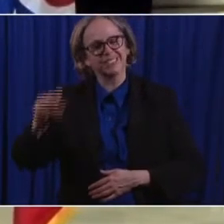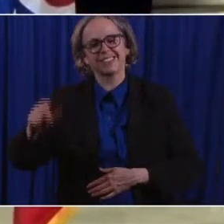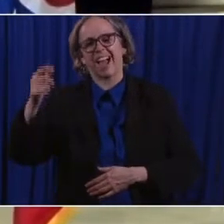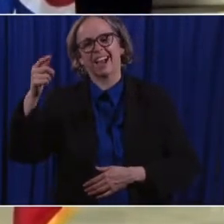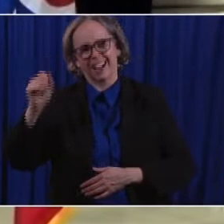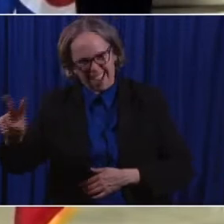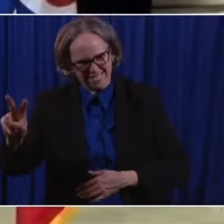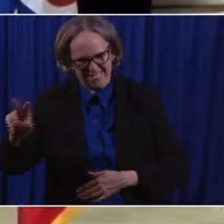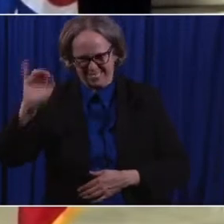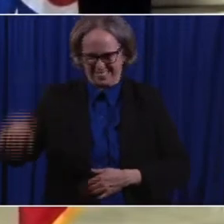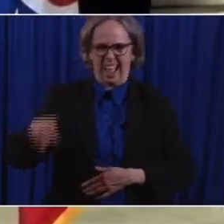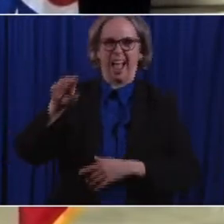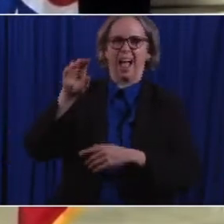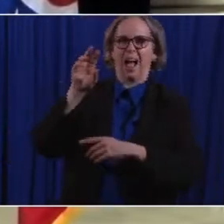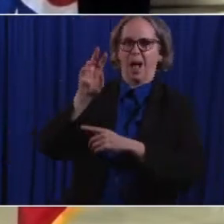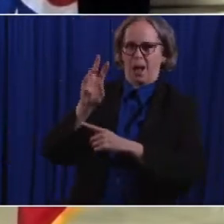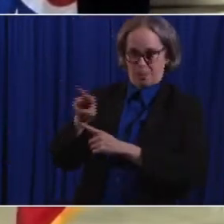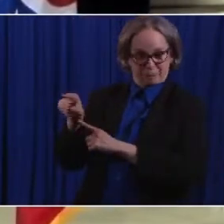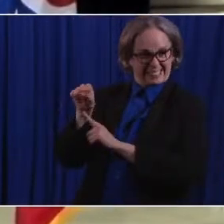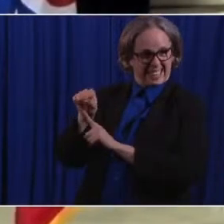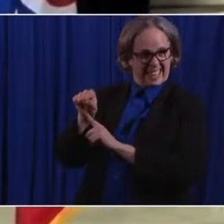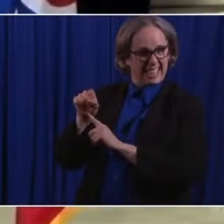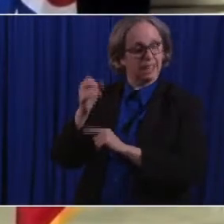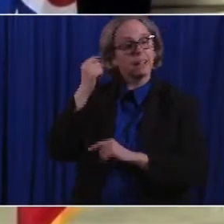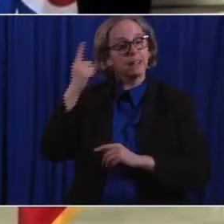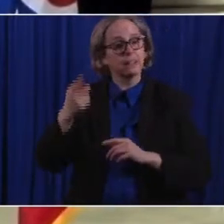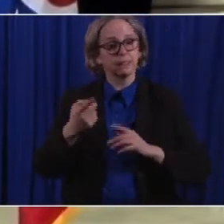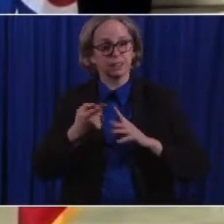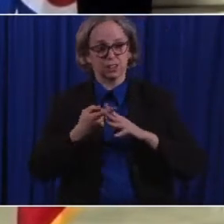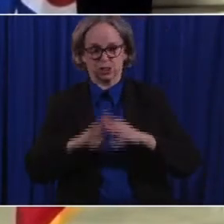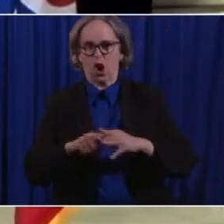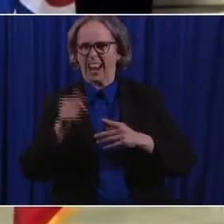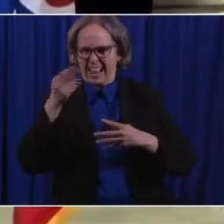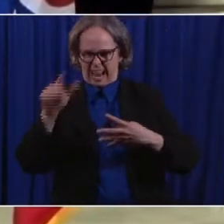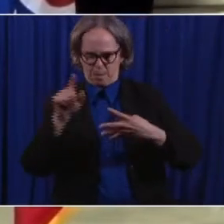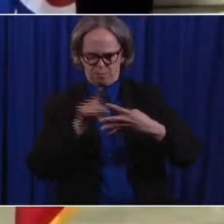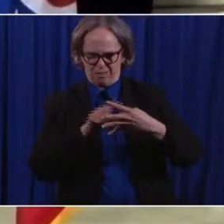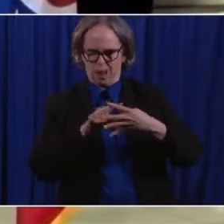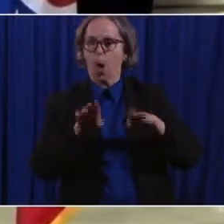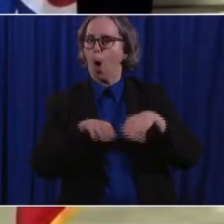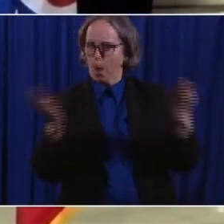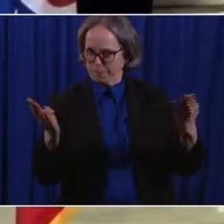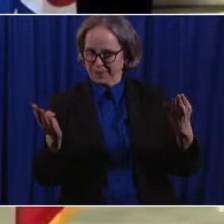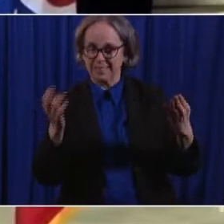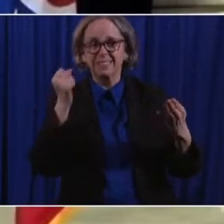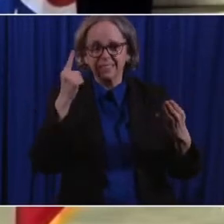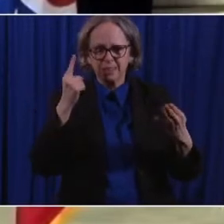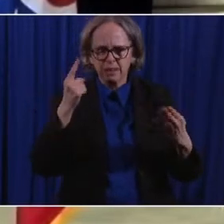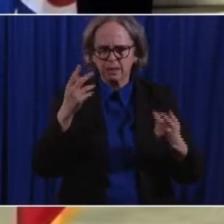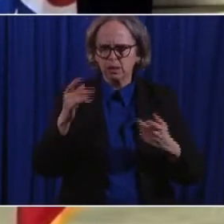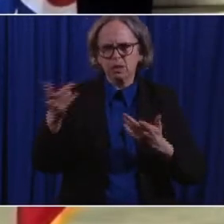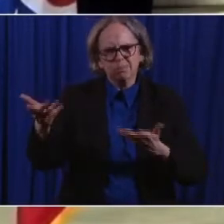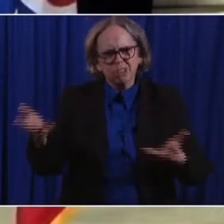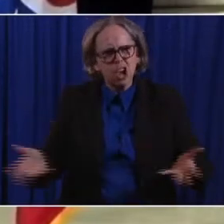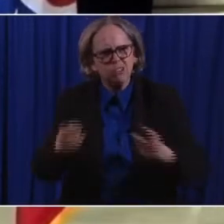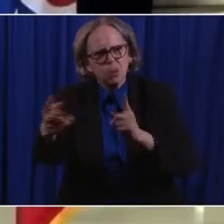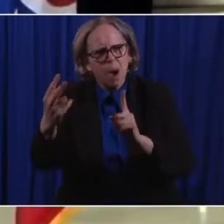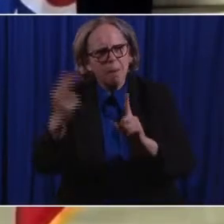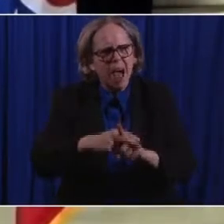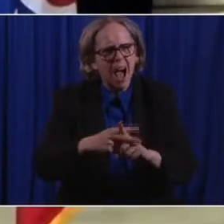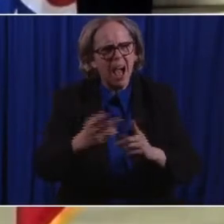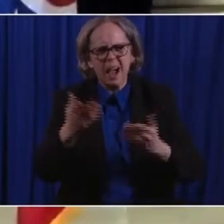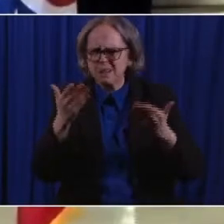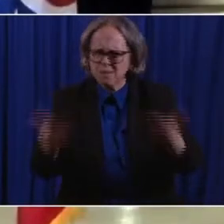employer and you have a great employee, you have employees that do a great job, but maybe they need to be upskilled. They need some